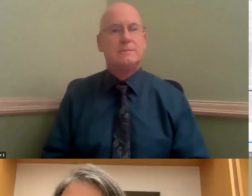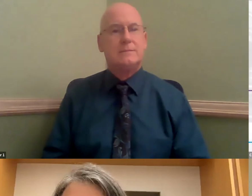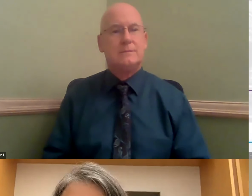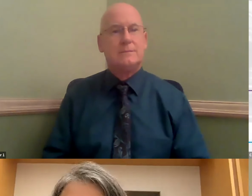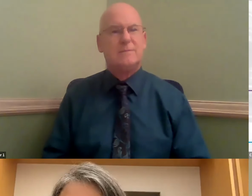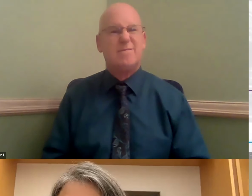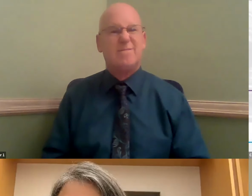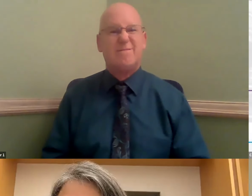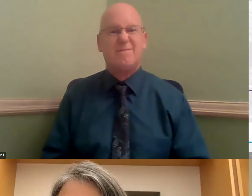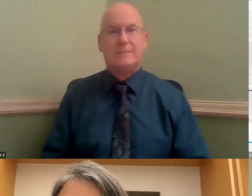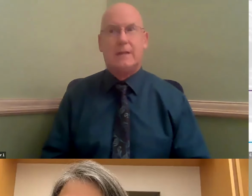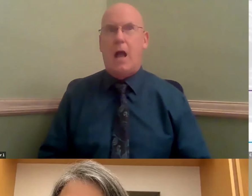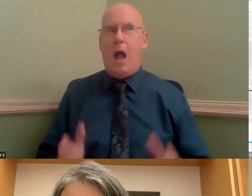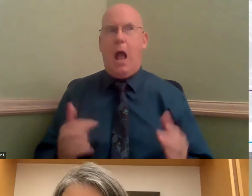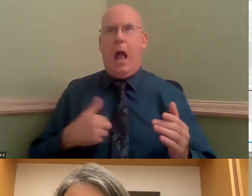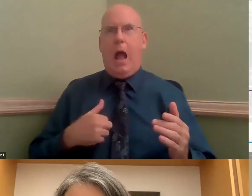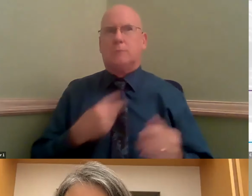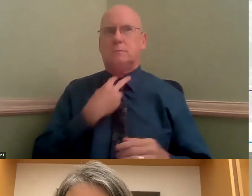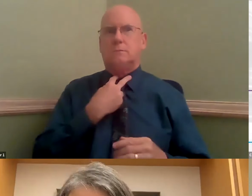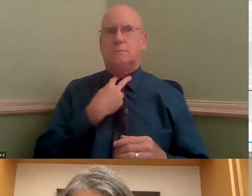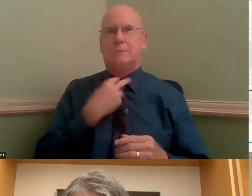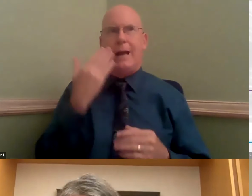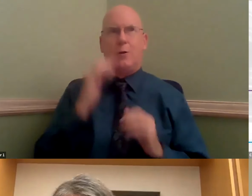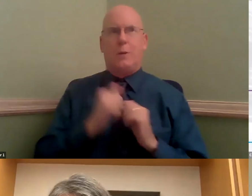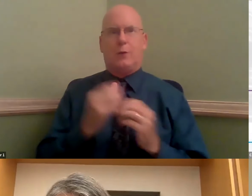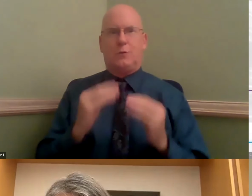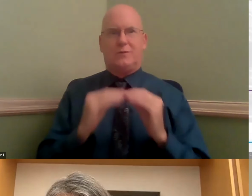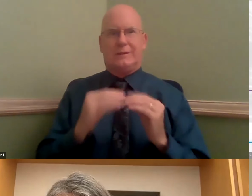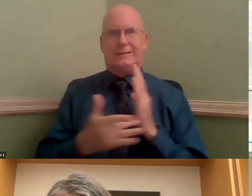This is above my pay grade to deal with the technical issues.